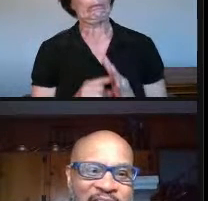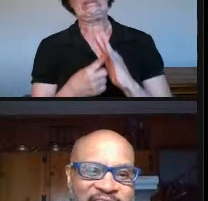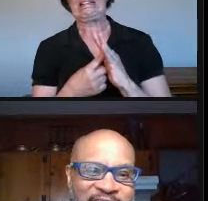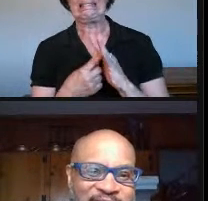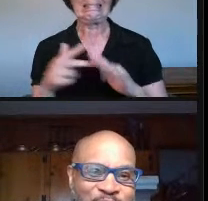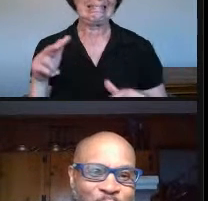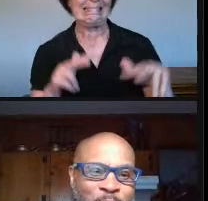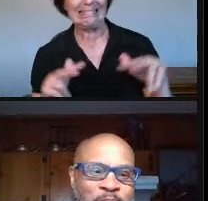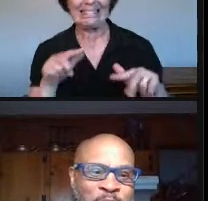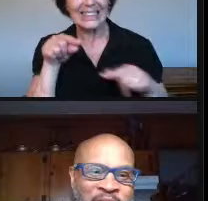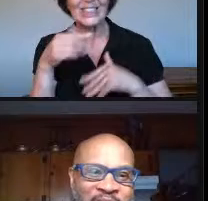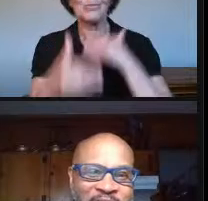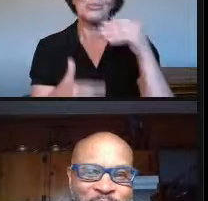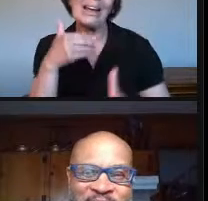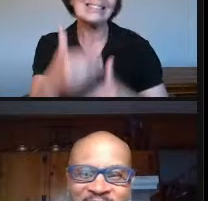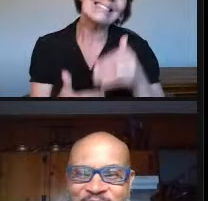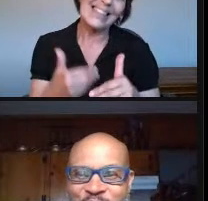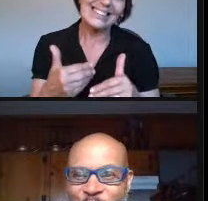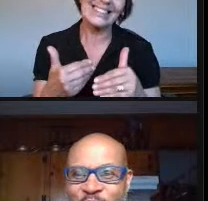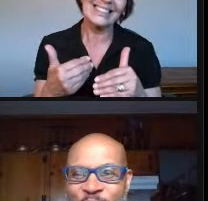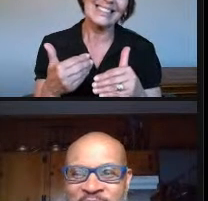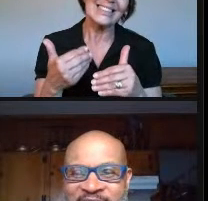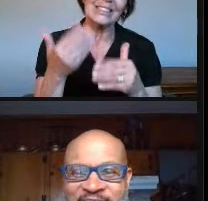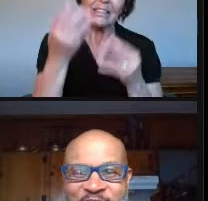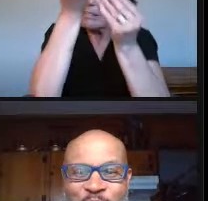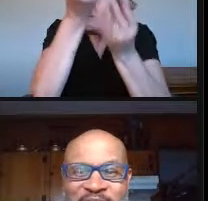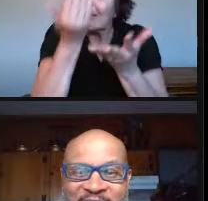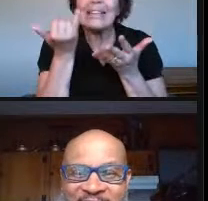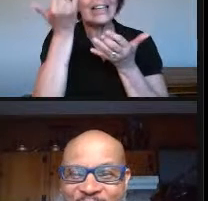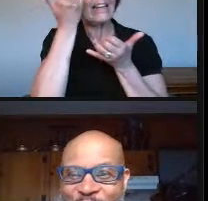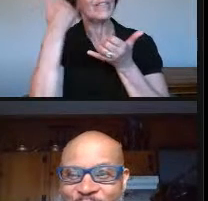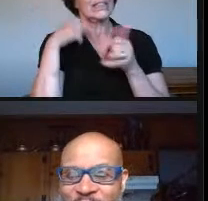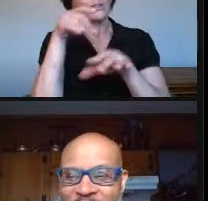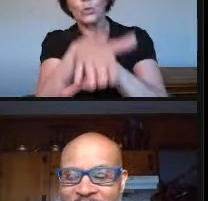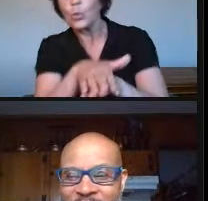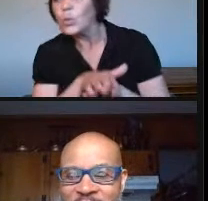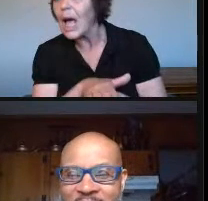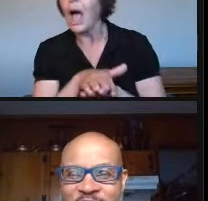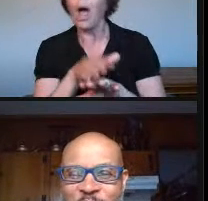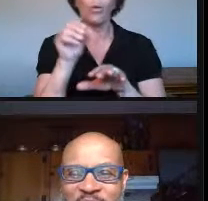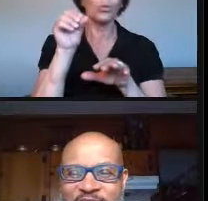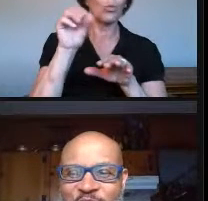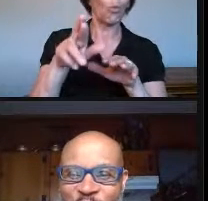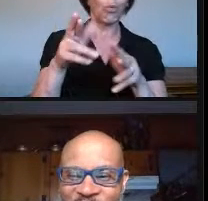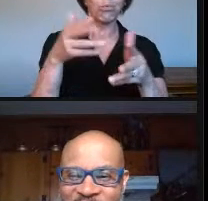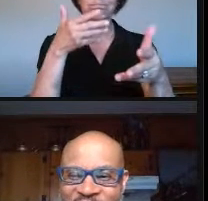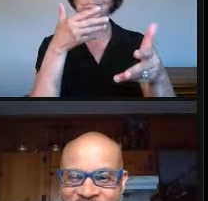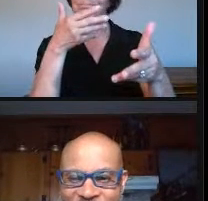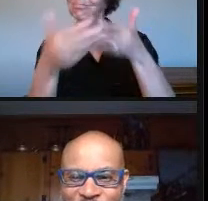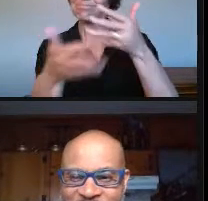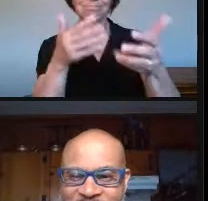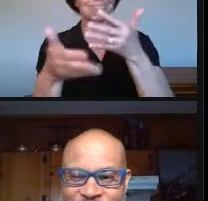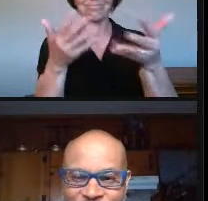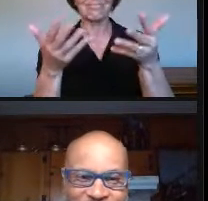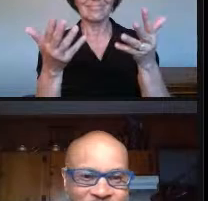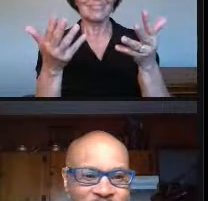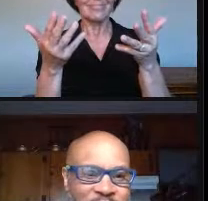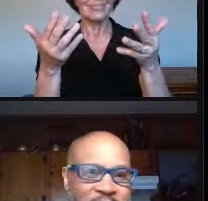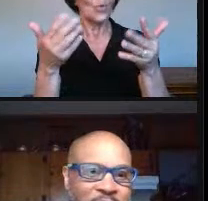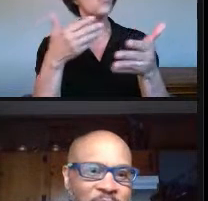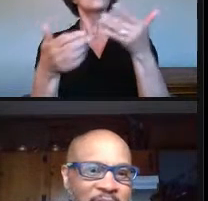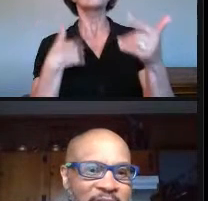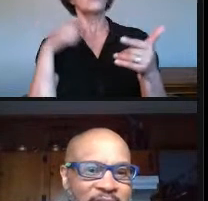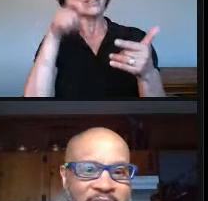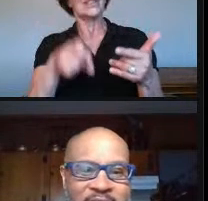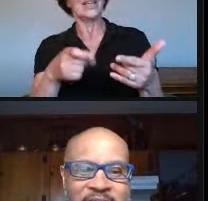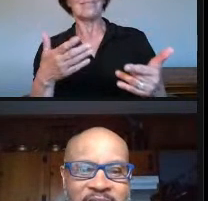this process, so let us know if we need to slow down in our speech or anything that we need to do that